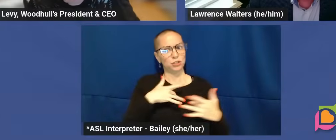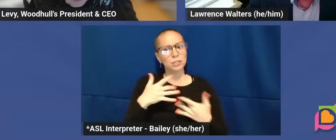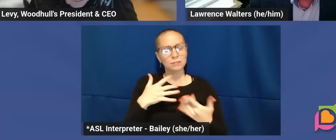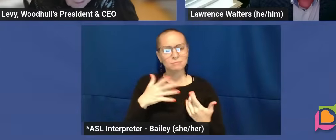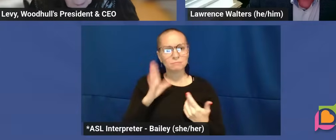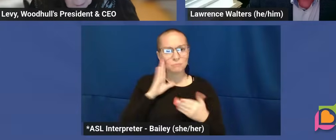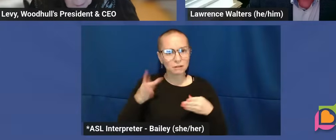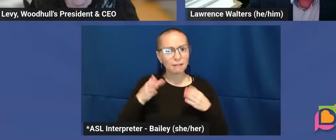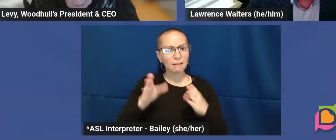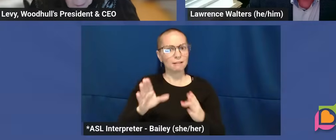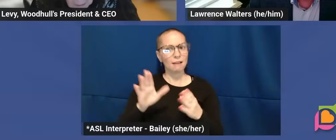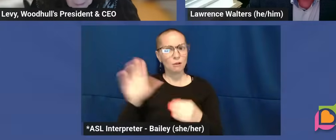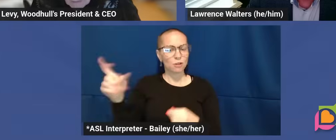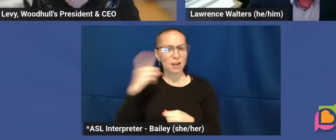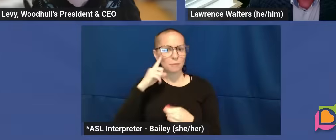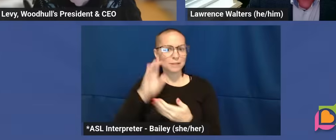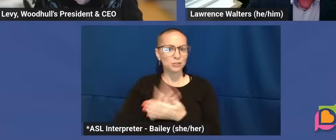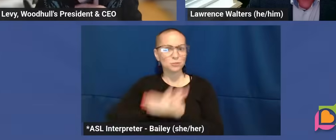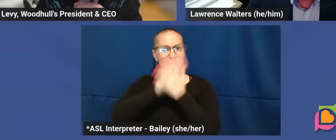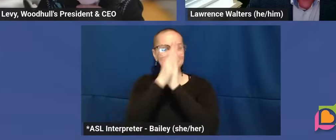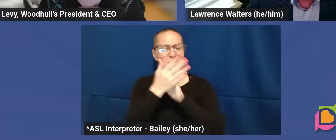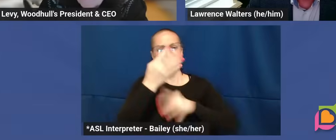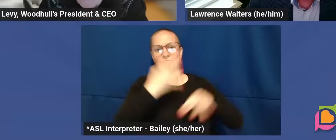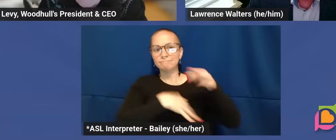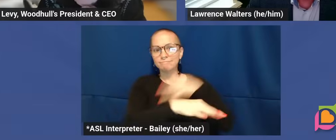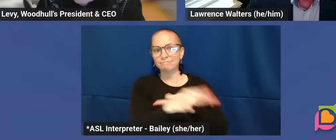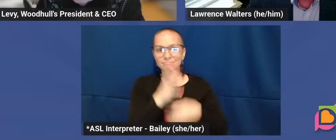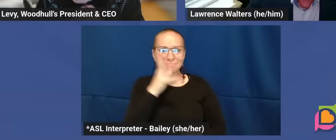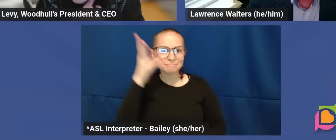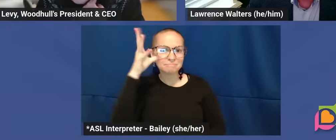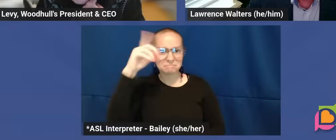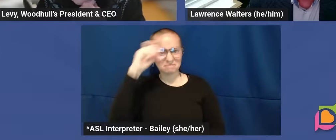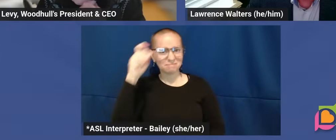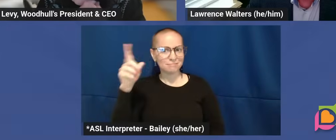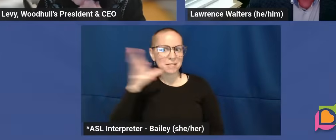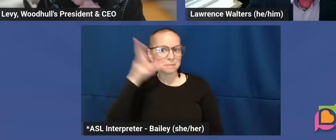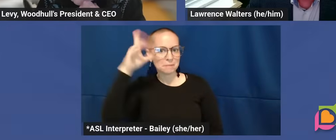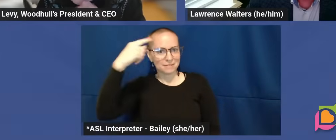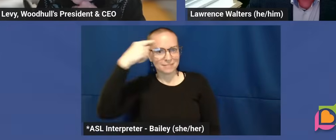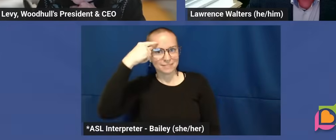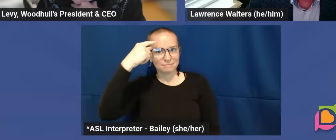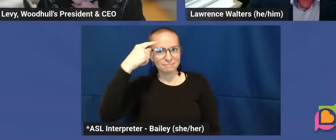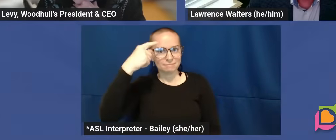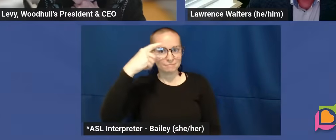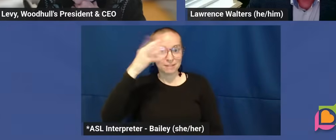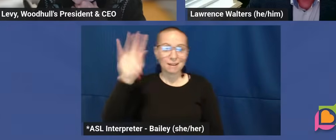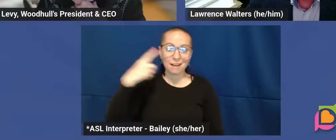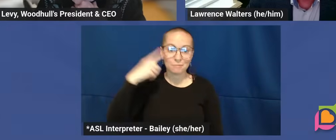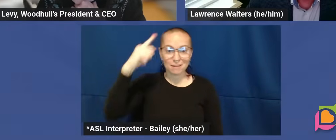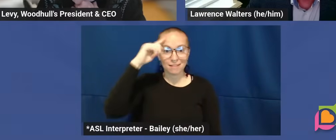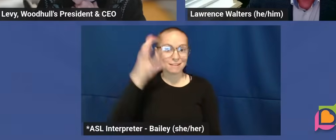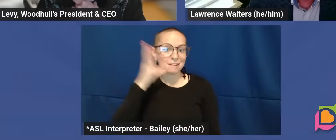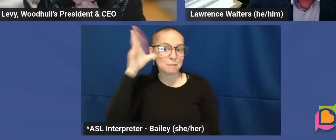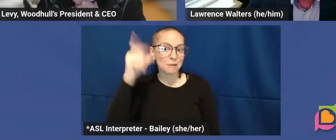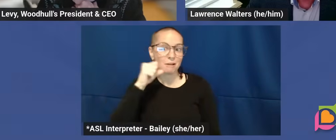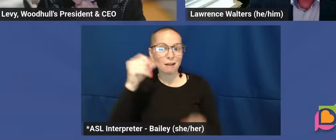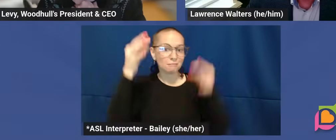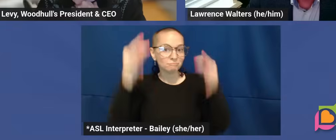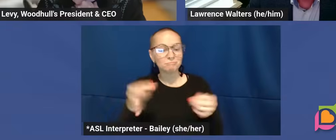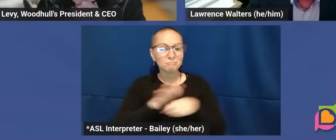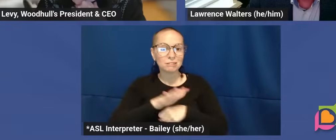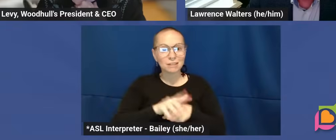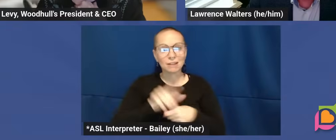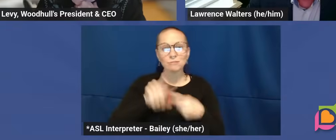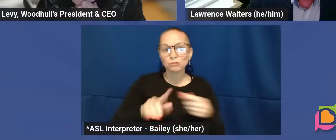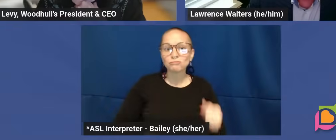the government to step in the shoes of the parent, just because somebody thinks the parent isn't doing enough of a job to raise their